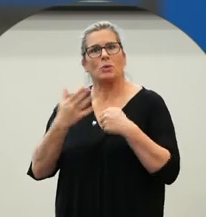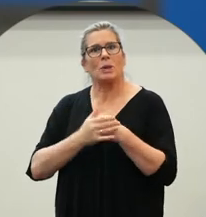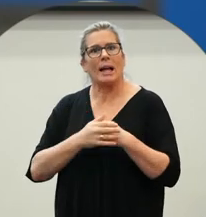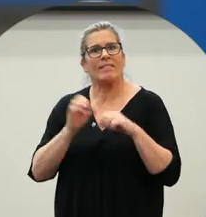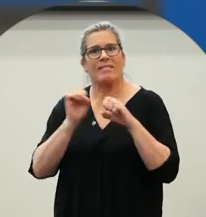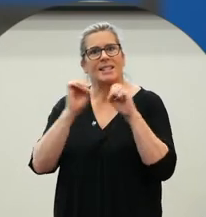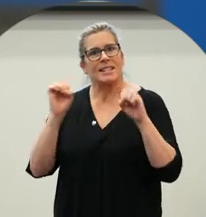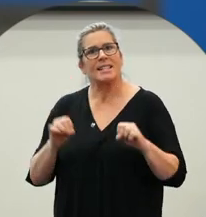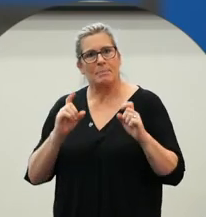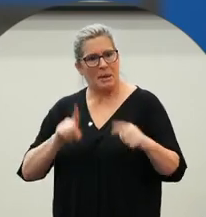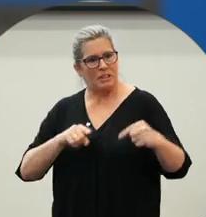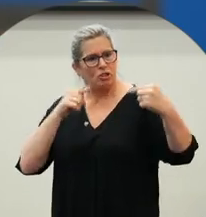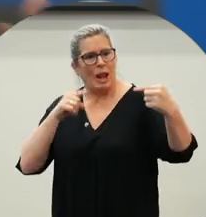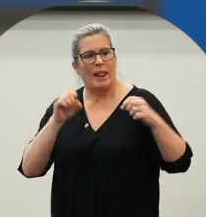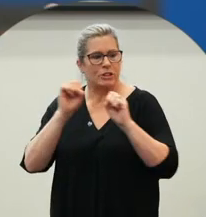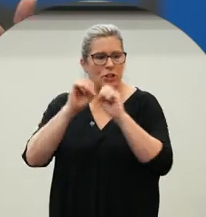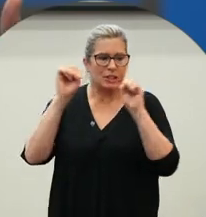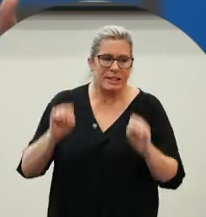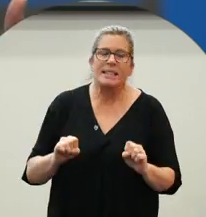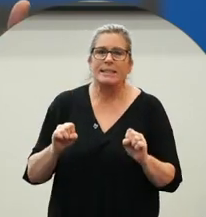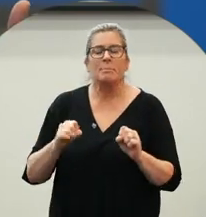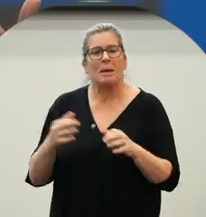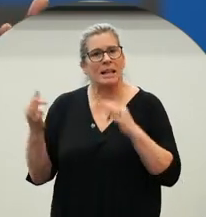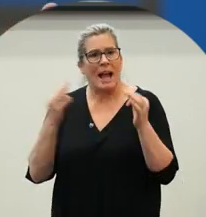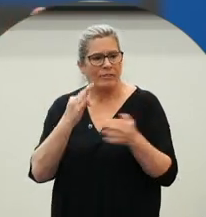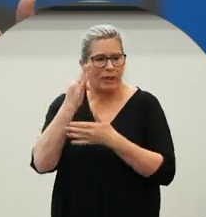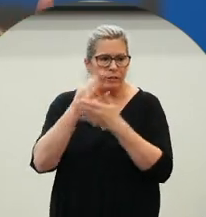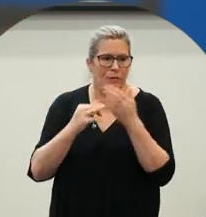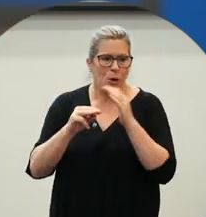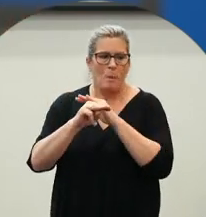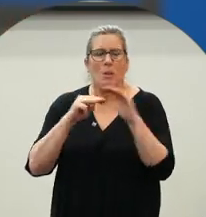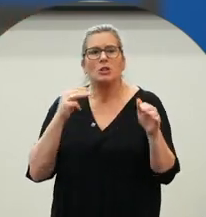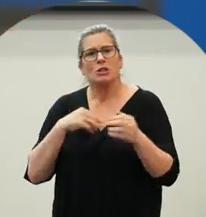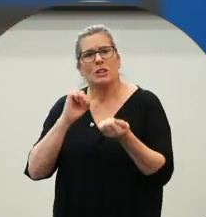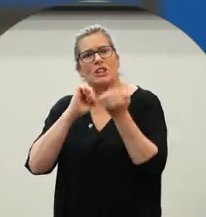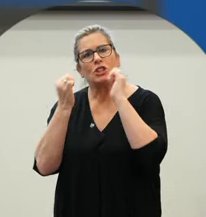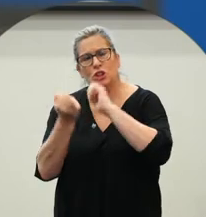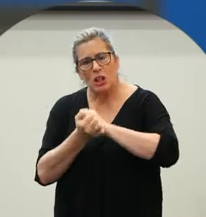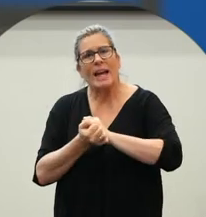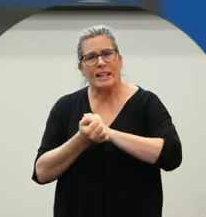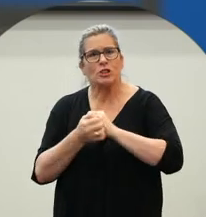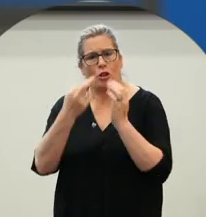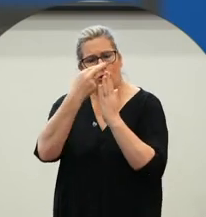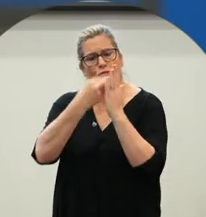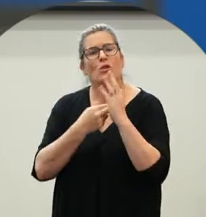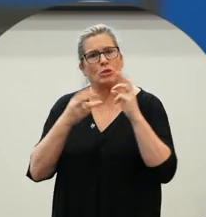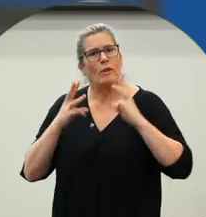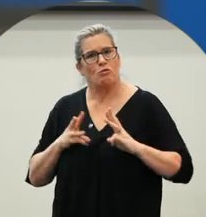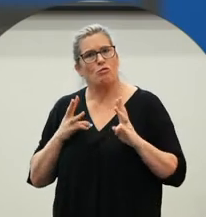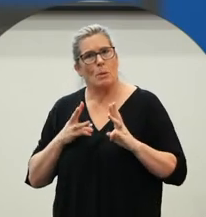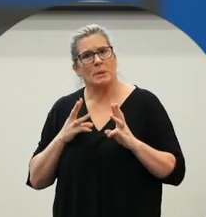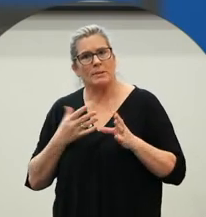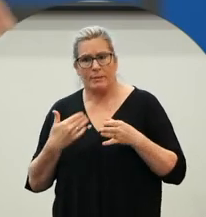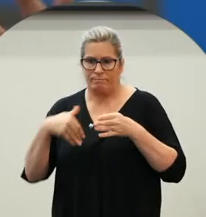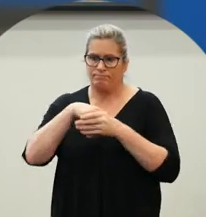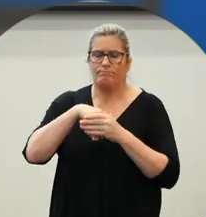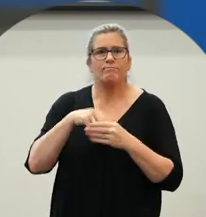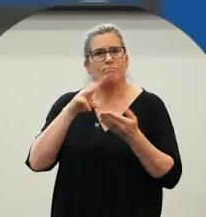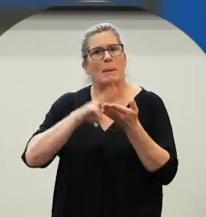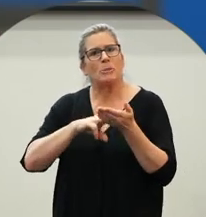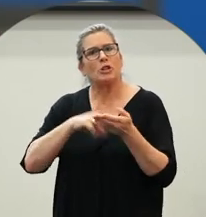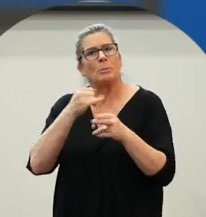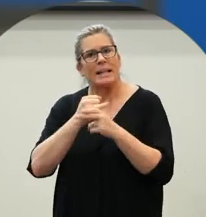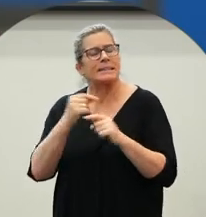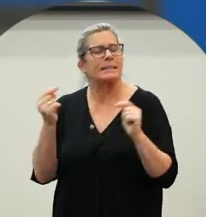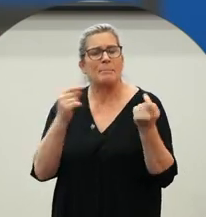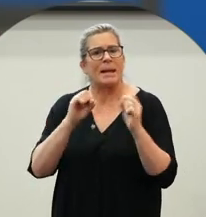system and I took on the system. And within a few months, they had changed the rules that women were allowed full membership of the Debating Society. And she got more praise then,